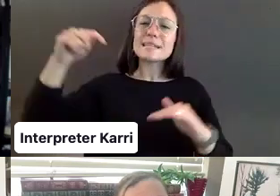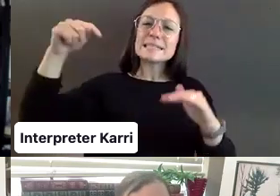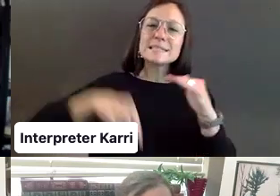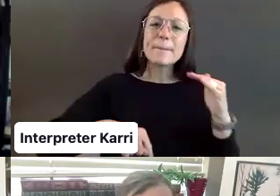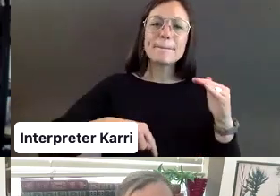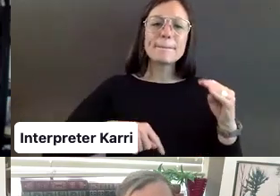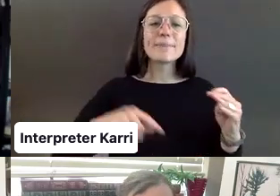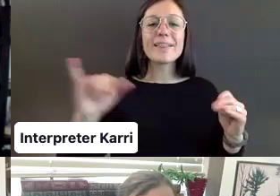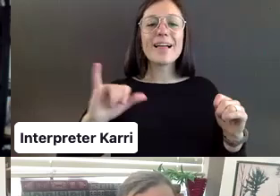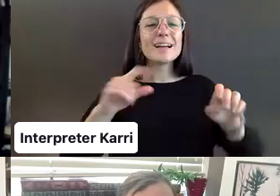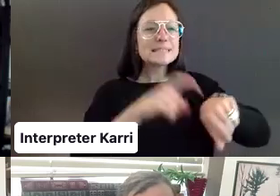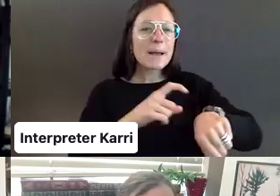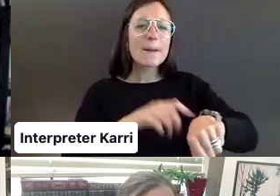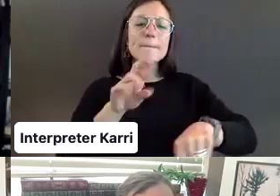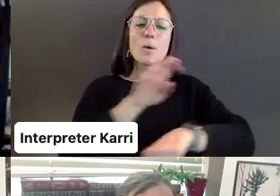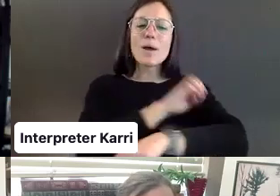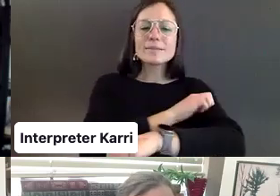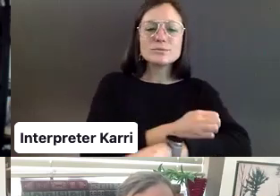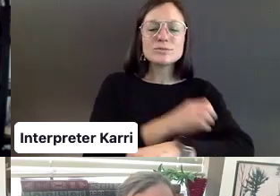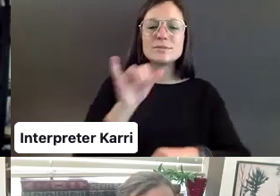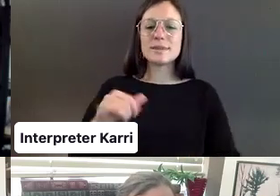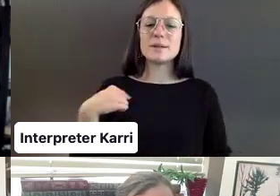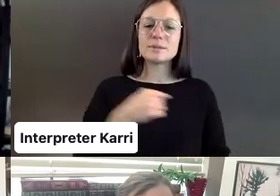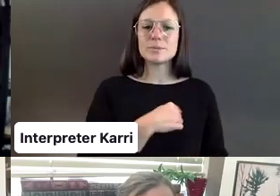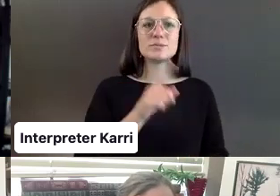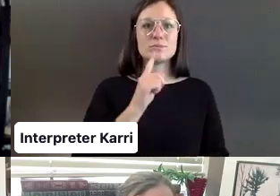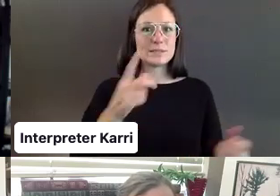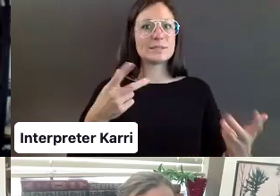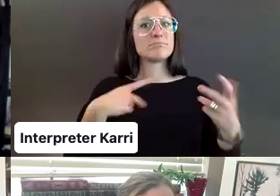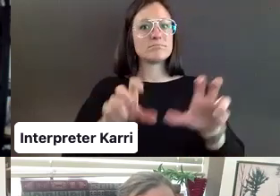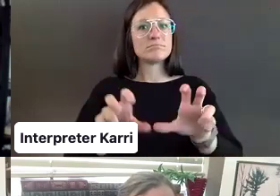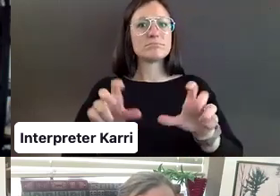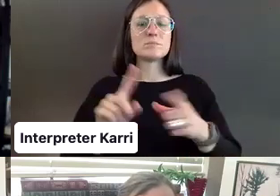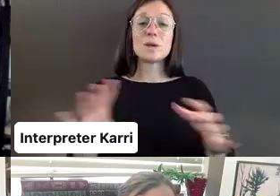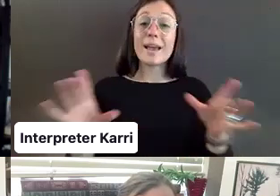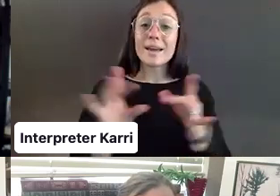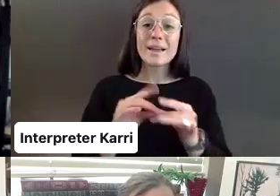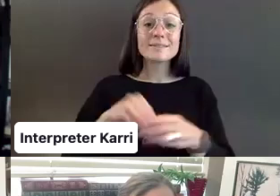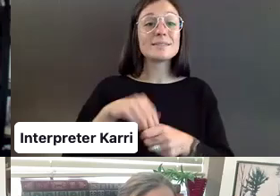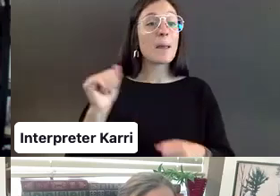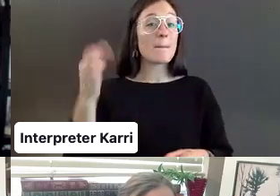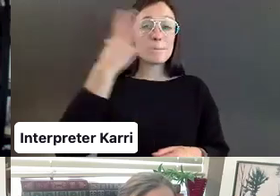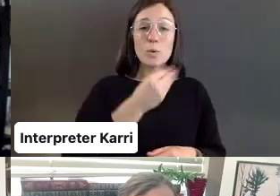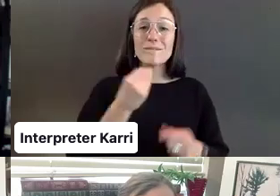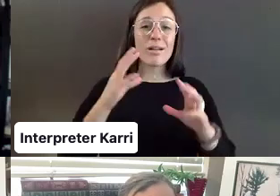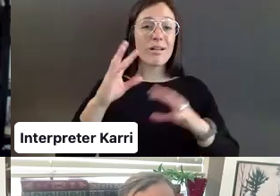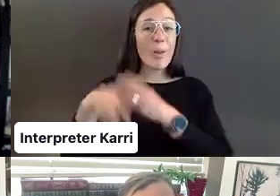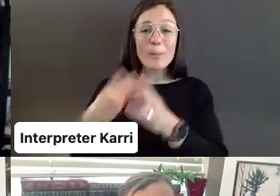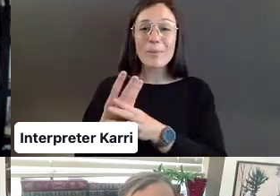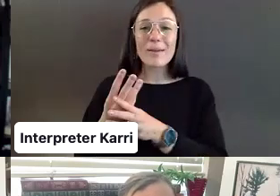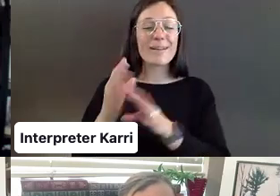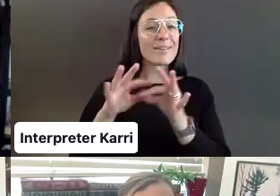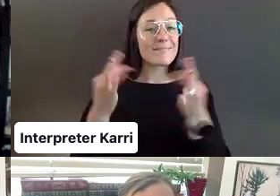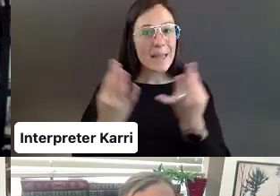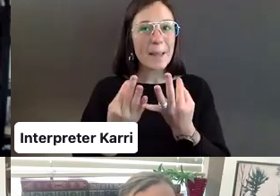whether it's just the time or the energy that we've, put into connecting in this beautiful global family that's been